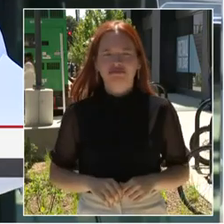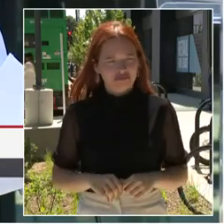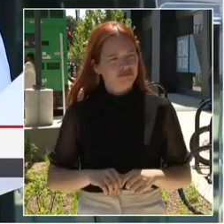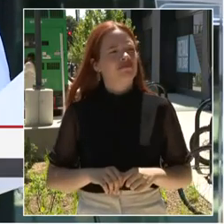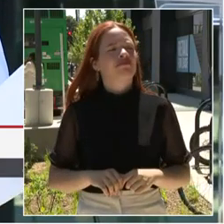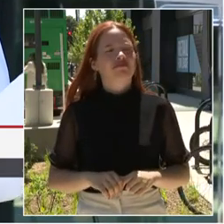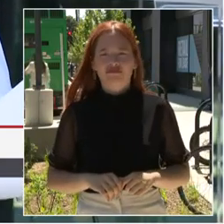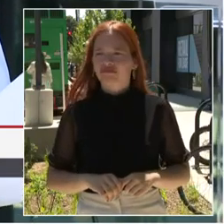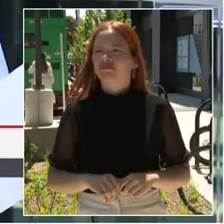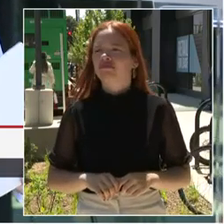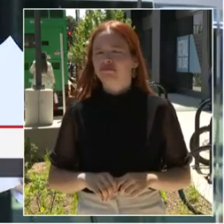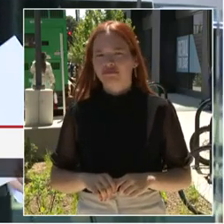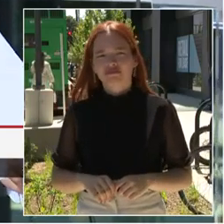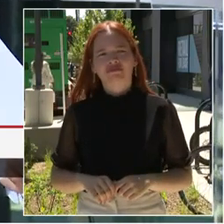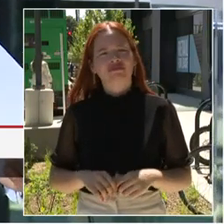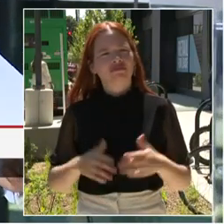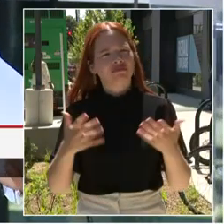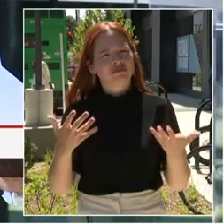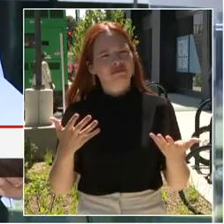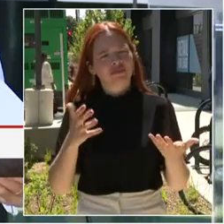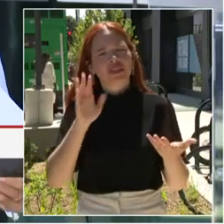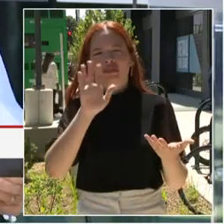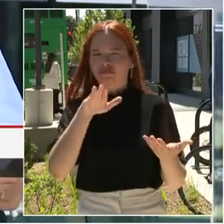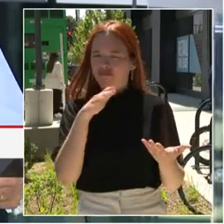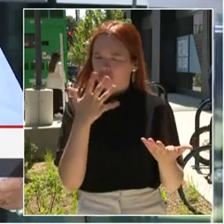I just want to say, frankly,